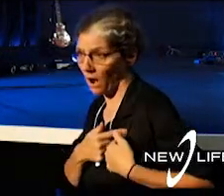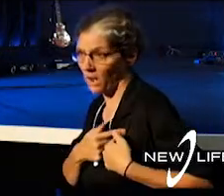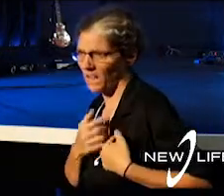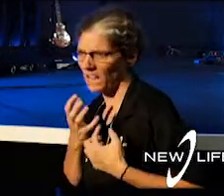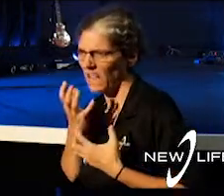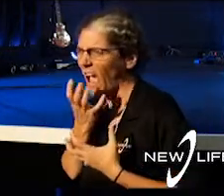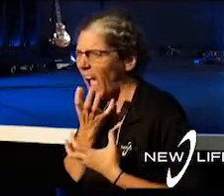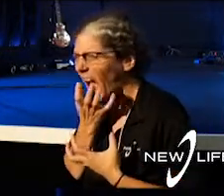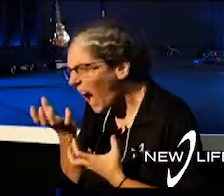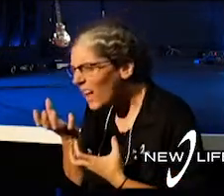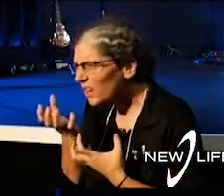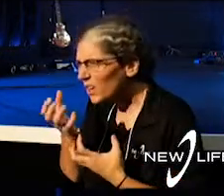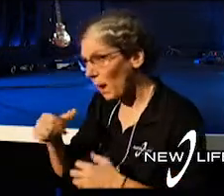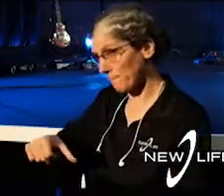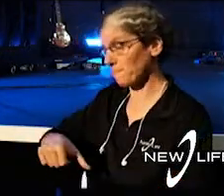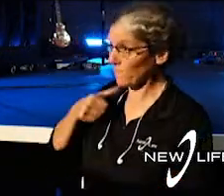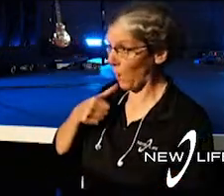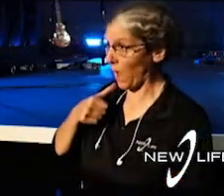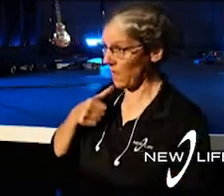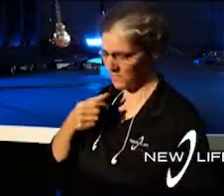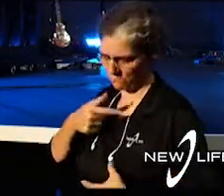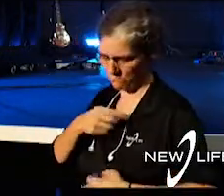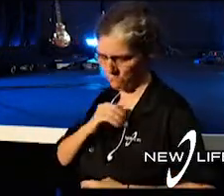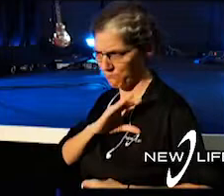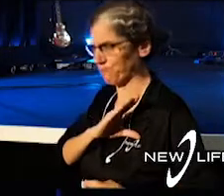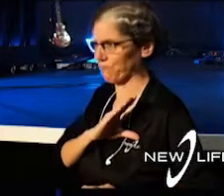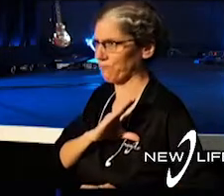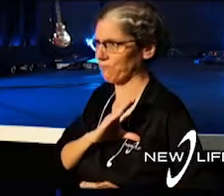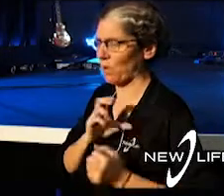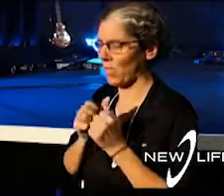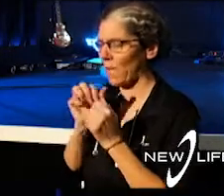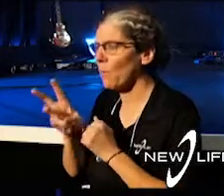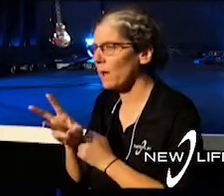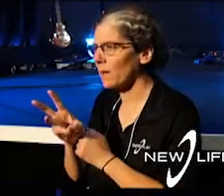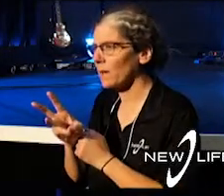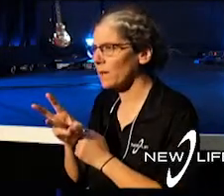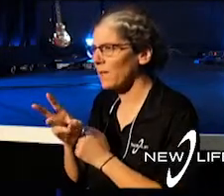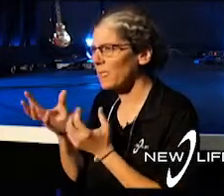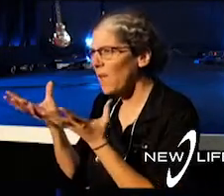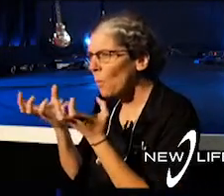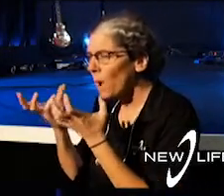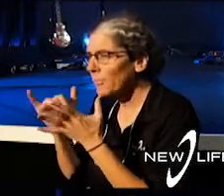anger and pride and so badly wants their way that they kill for it.